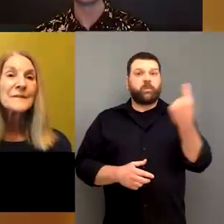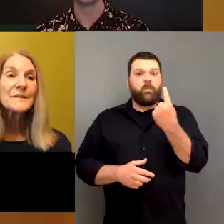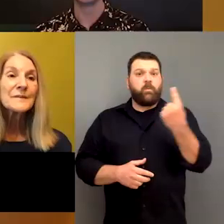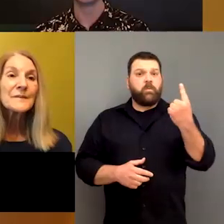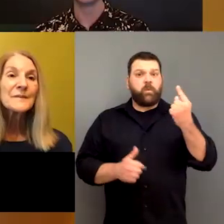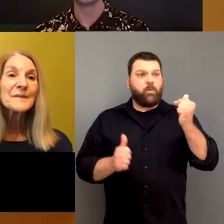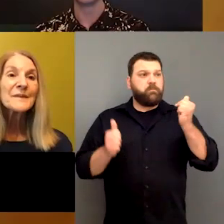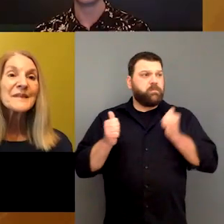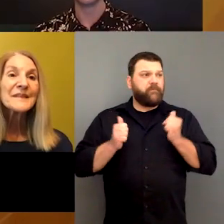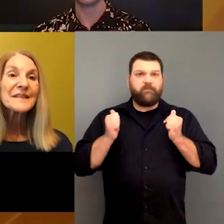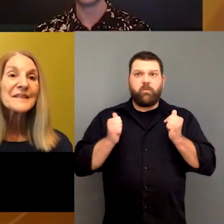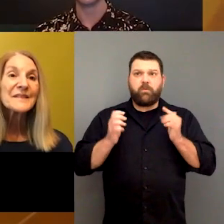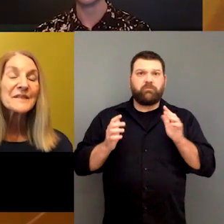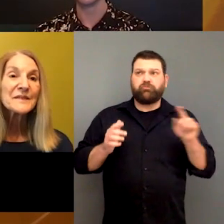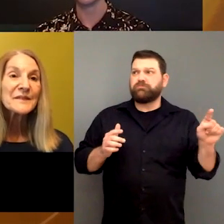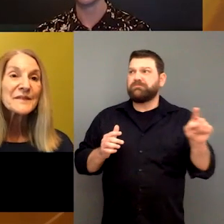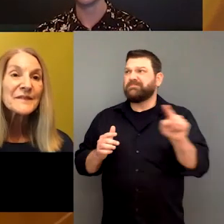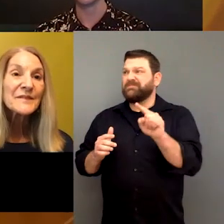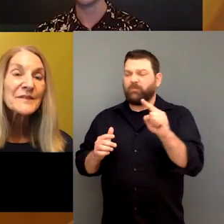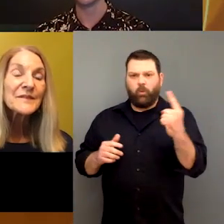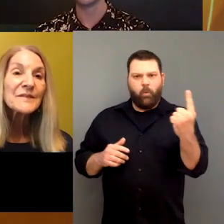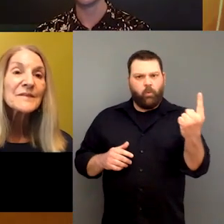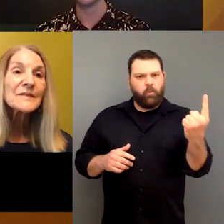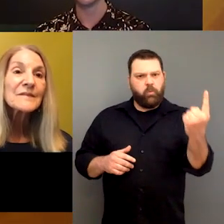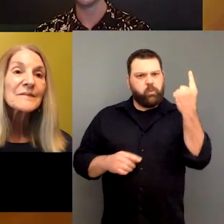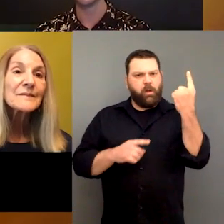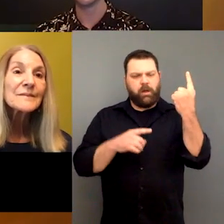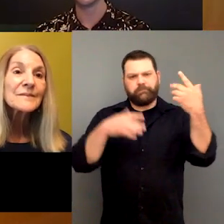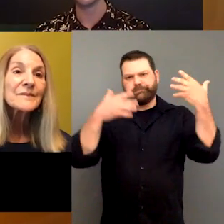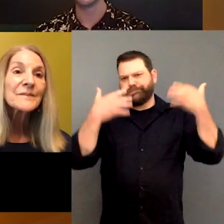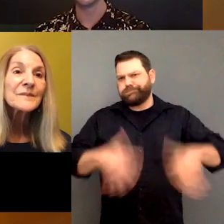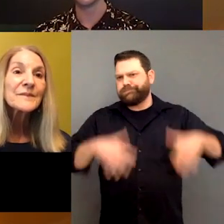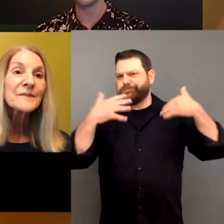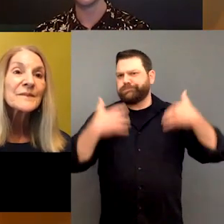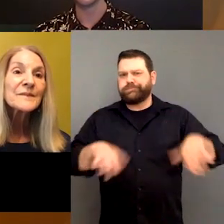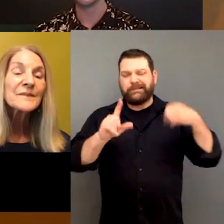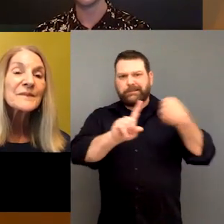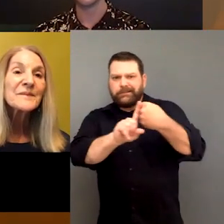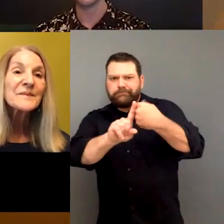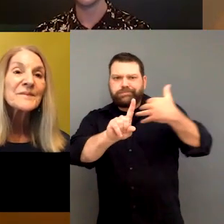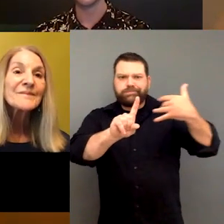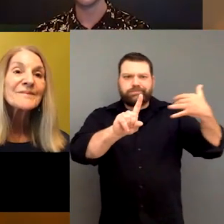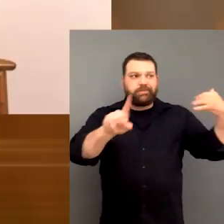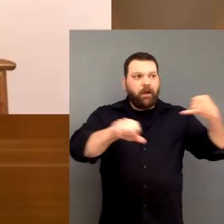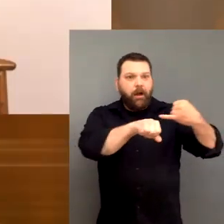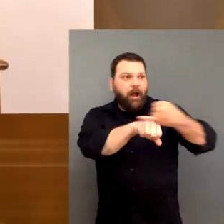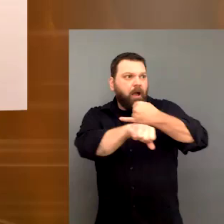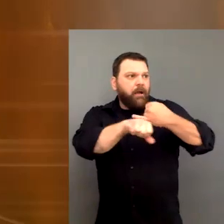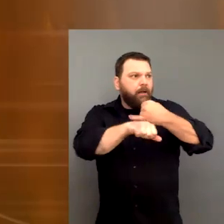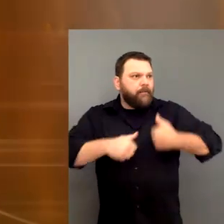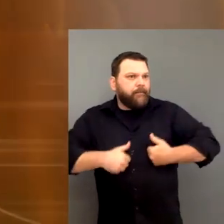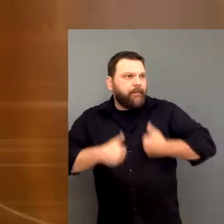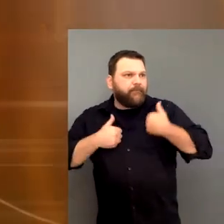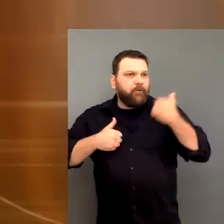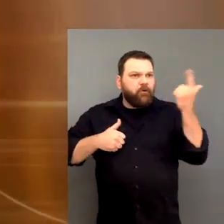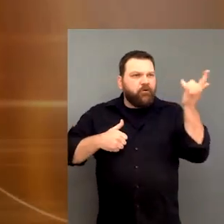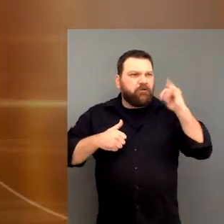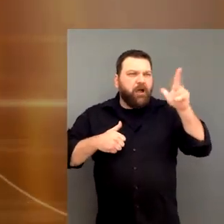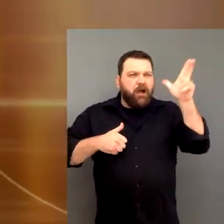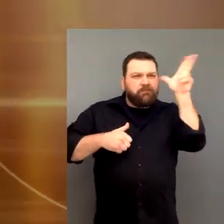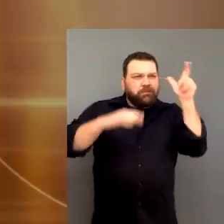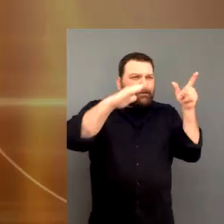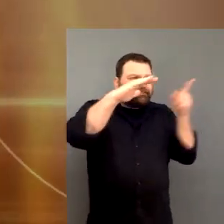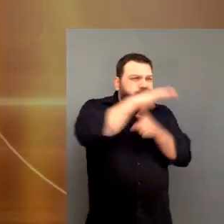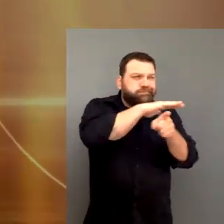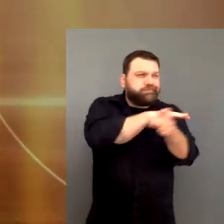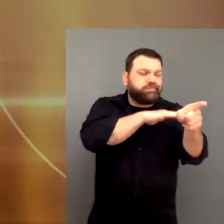This year, one solo performance took us on a poetic journey to the darker side of island life. This year's Elliot Norton